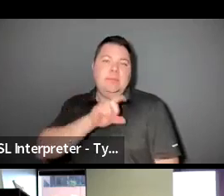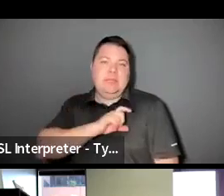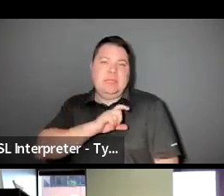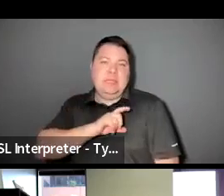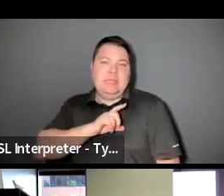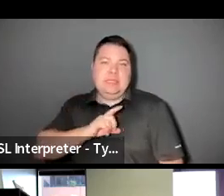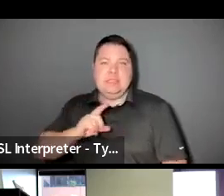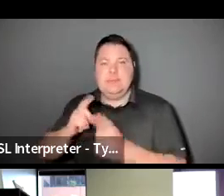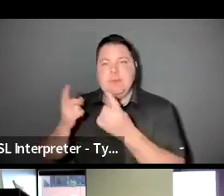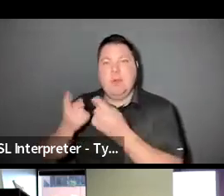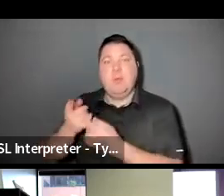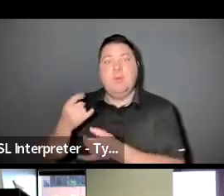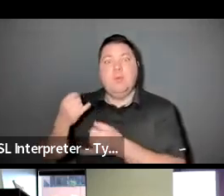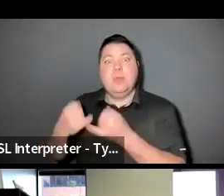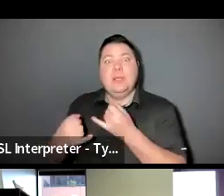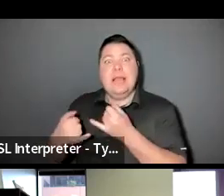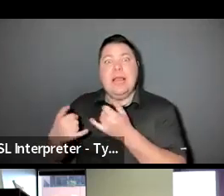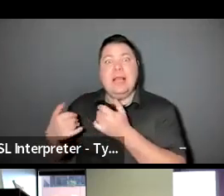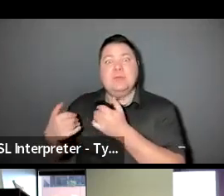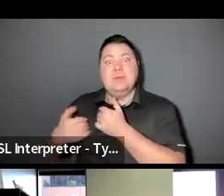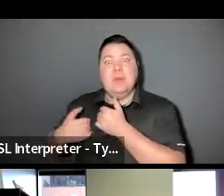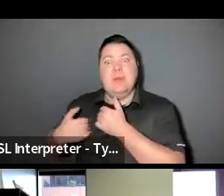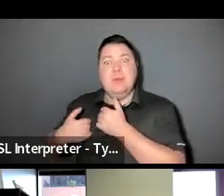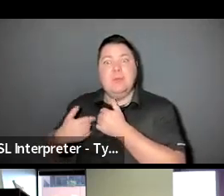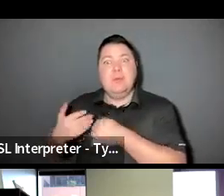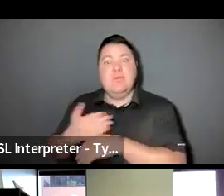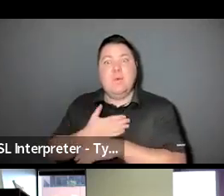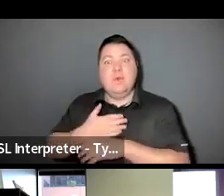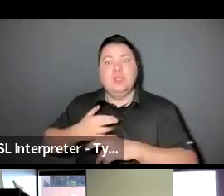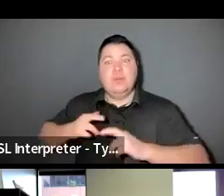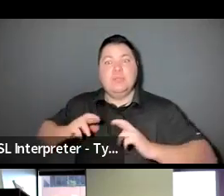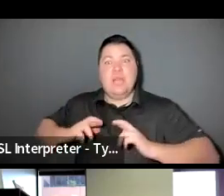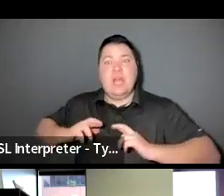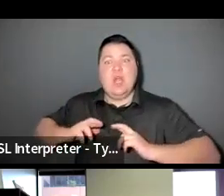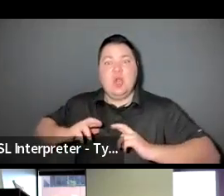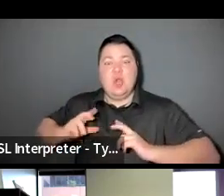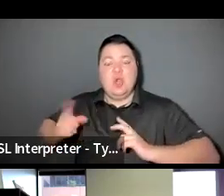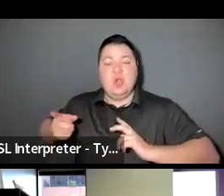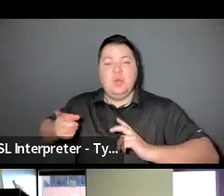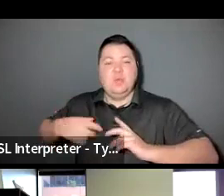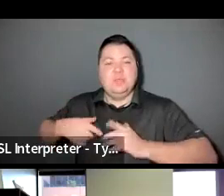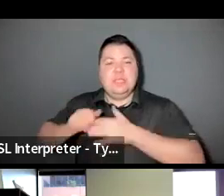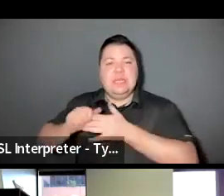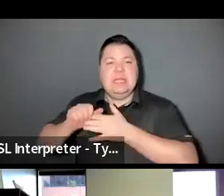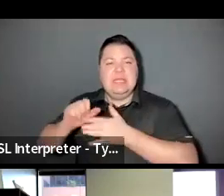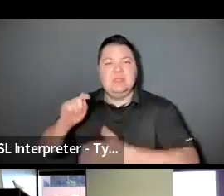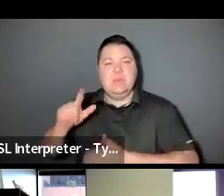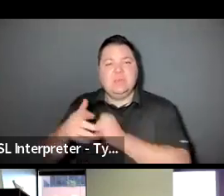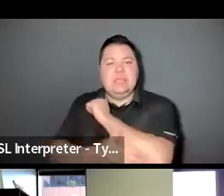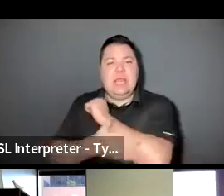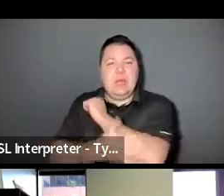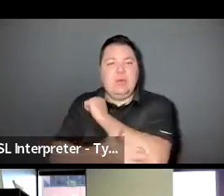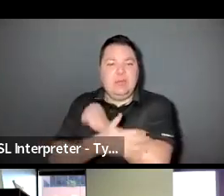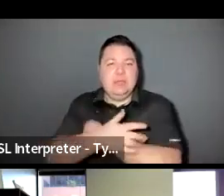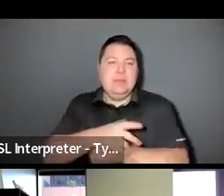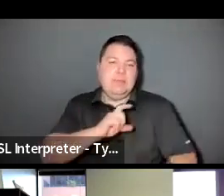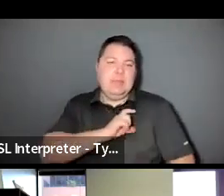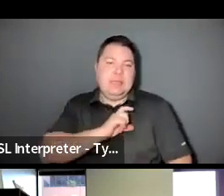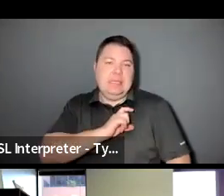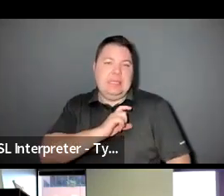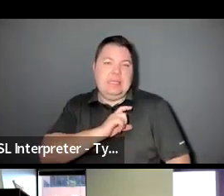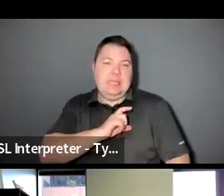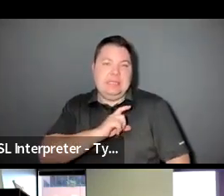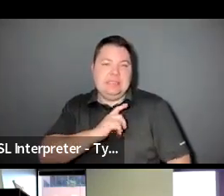assignments before she retired was she led the St. Louis County Police detail here on